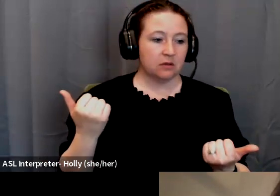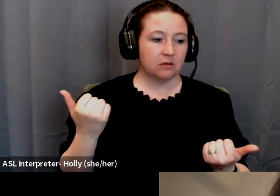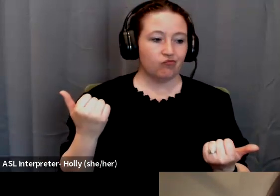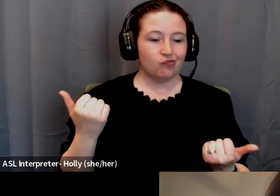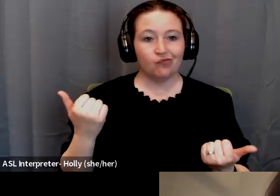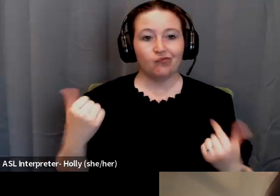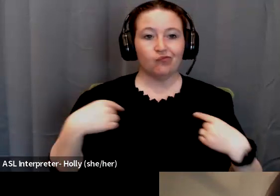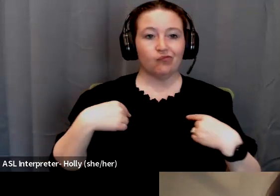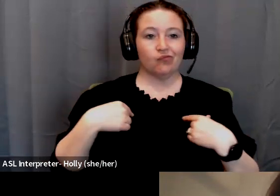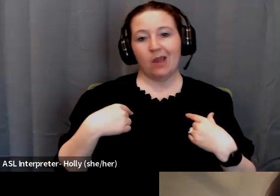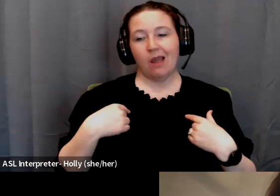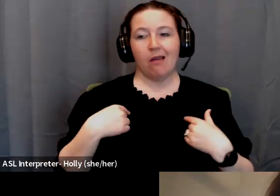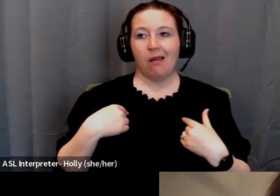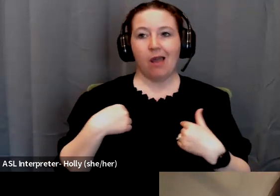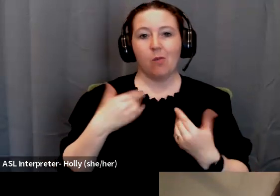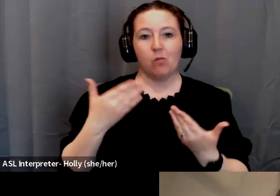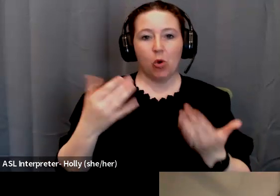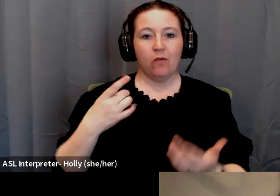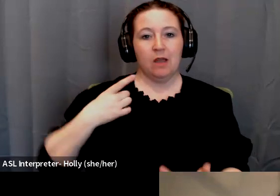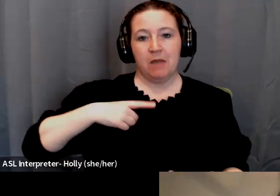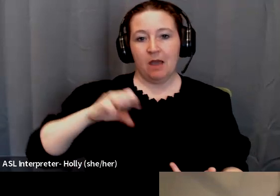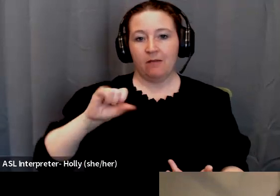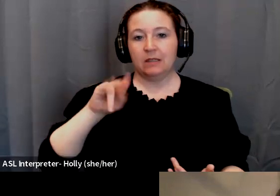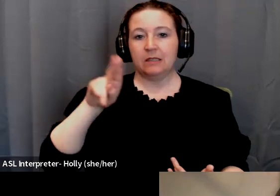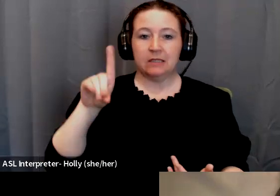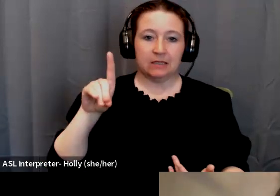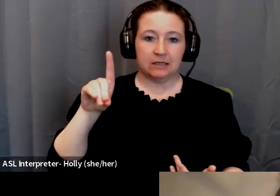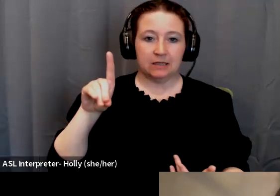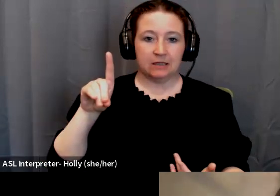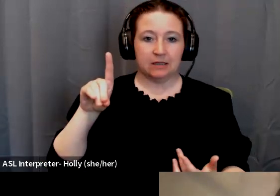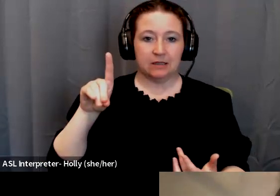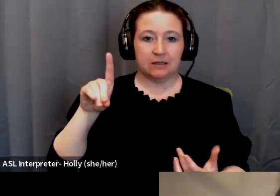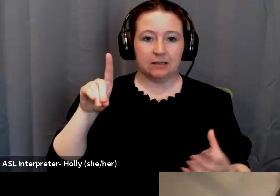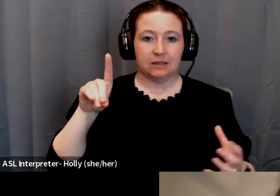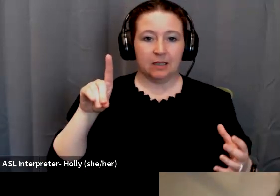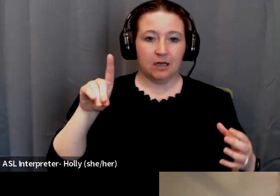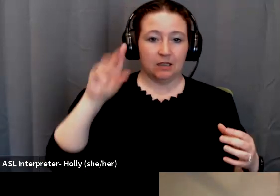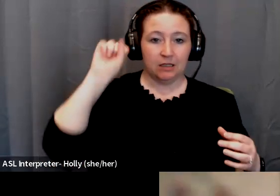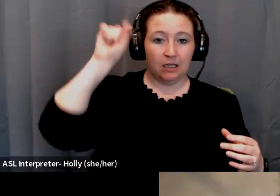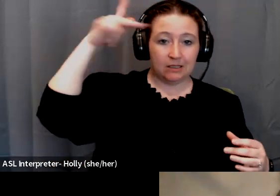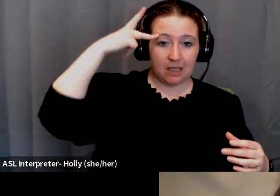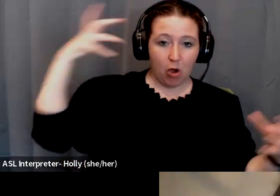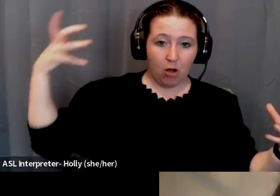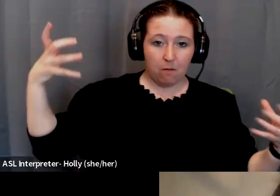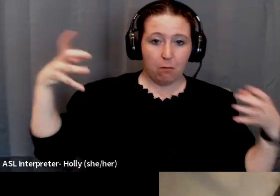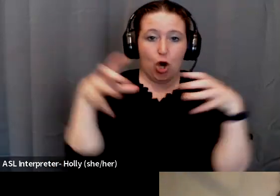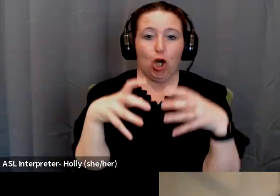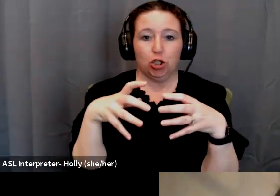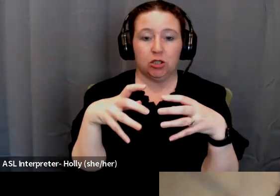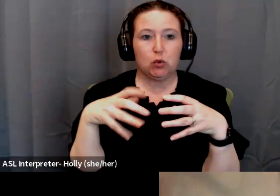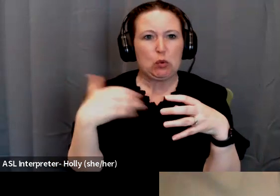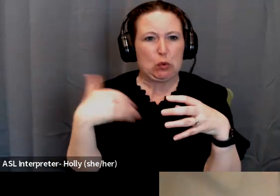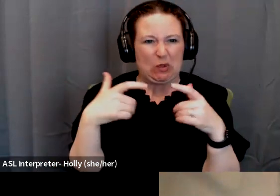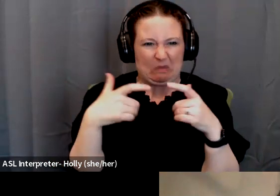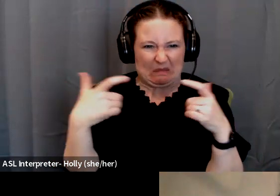I move that the Minneapolis Synod merge with the St. Paul Synod. That'd be huge, right? That'd